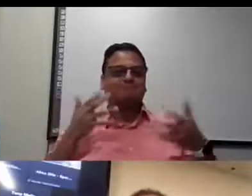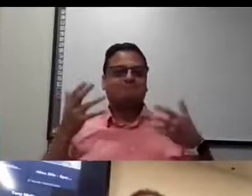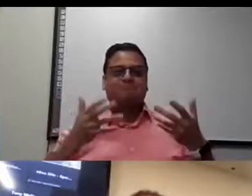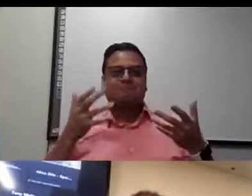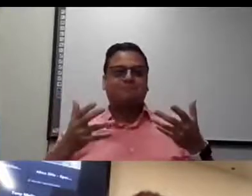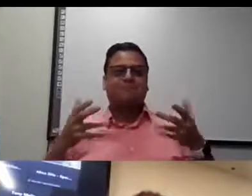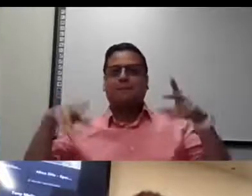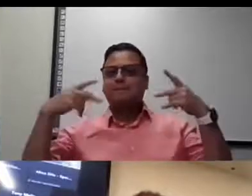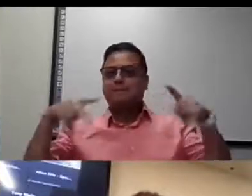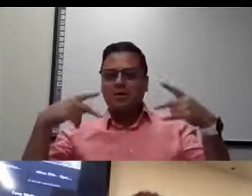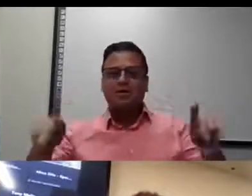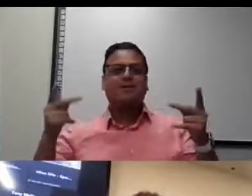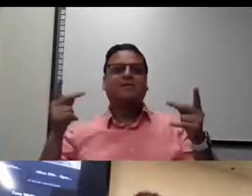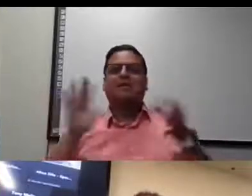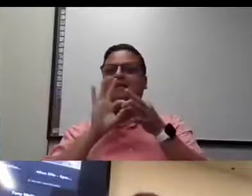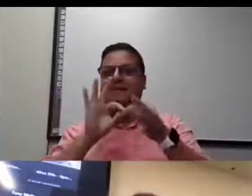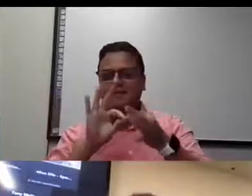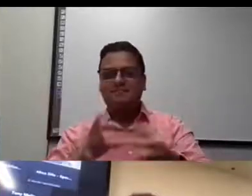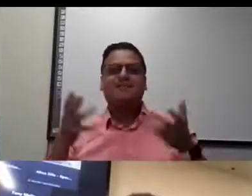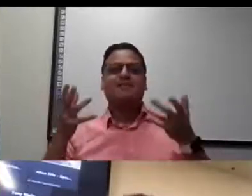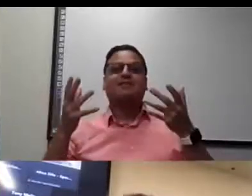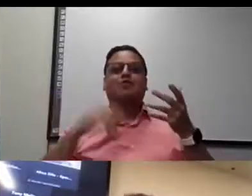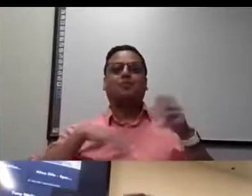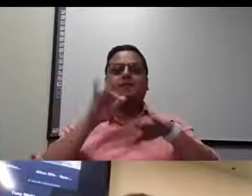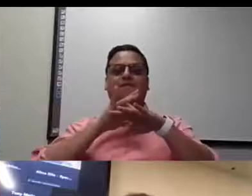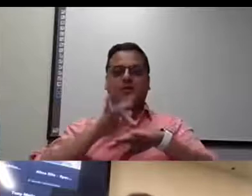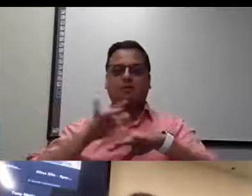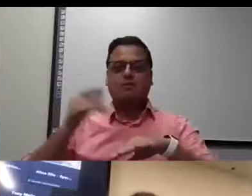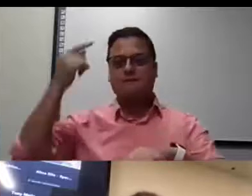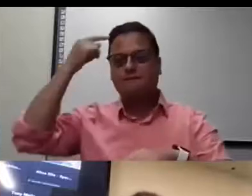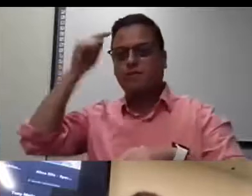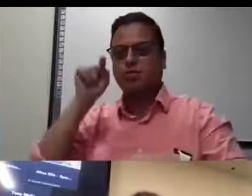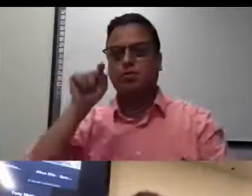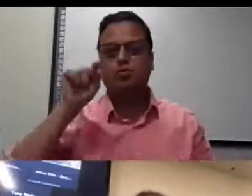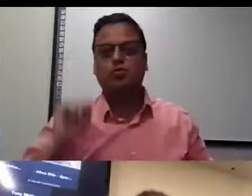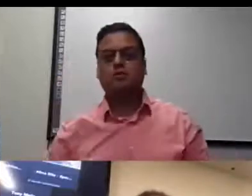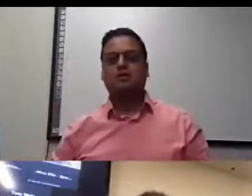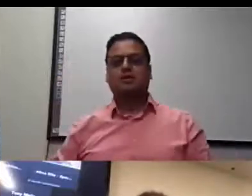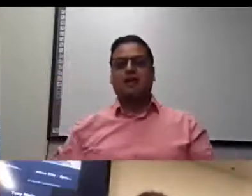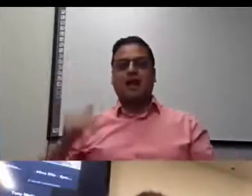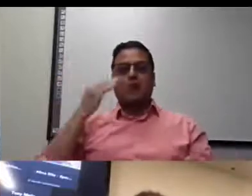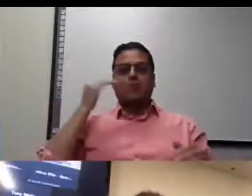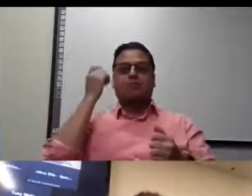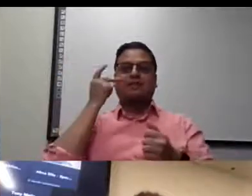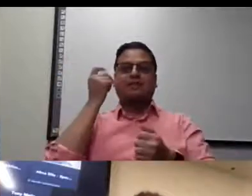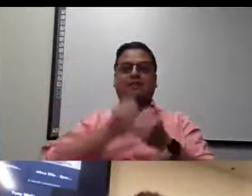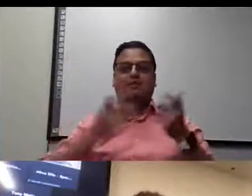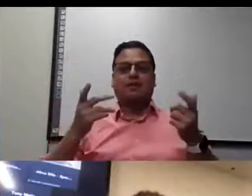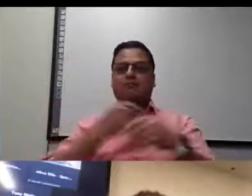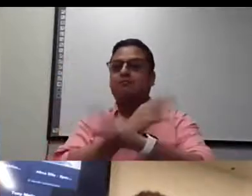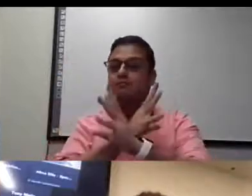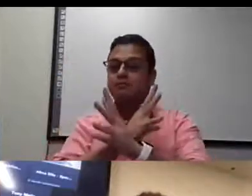pre-gala engaging opportunities that will be available to you. So hope to see everyone there virtually.